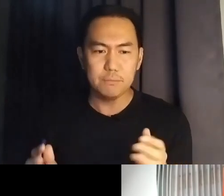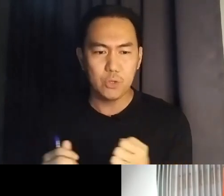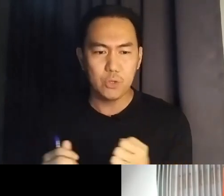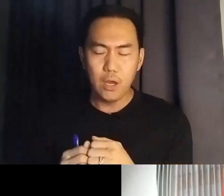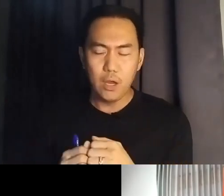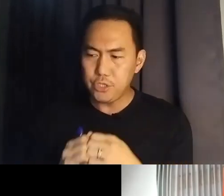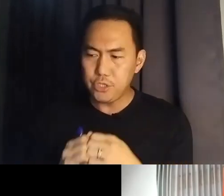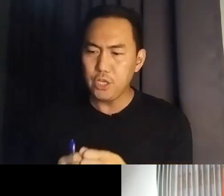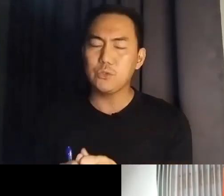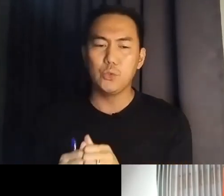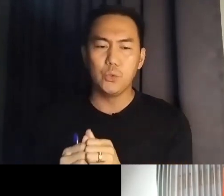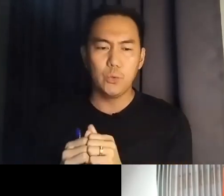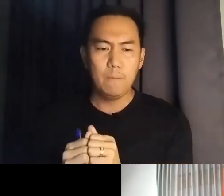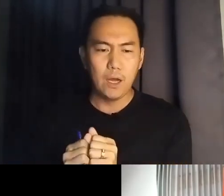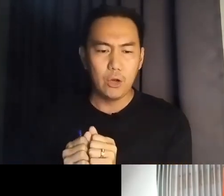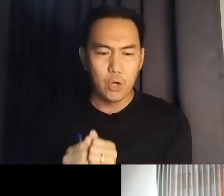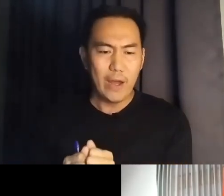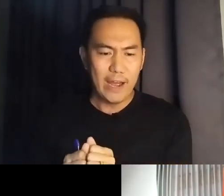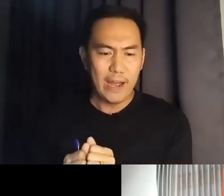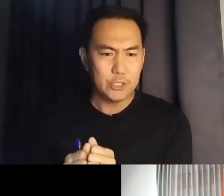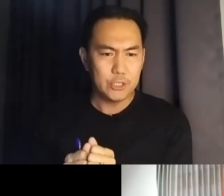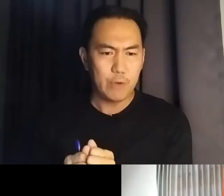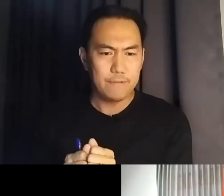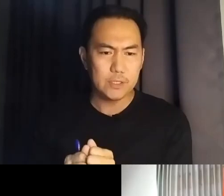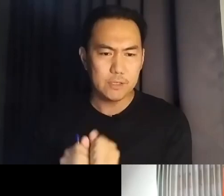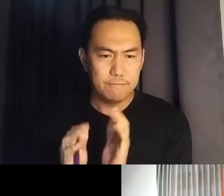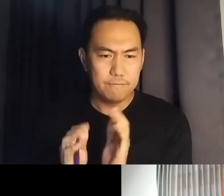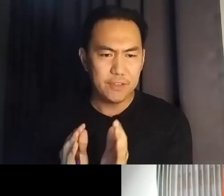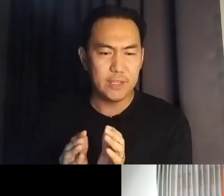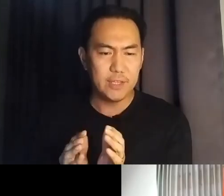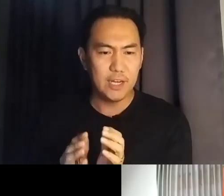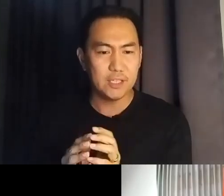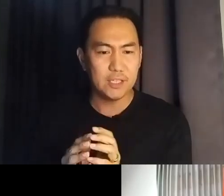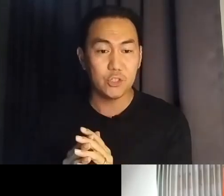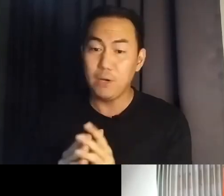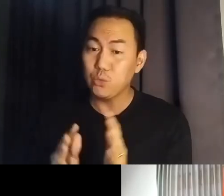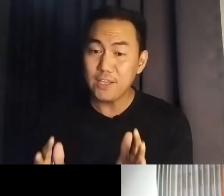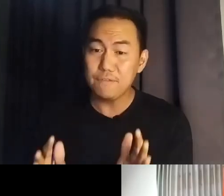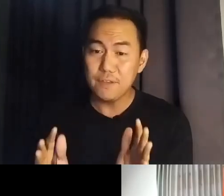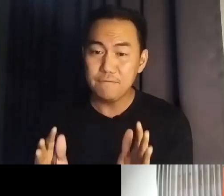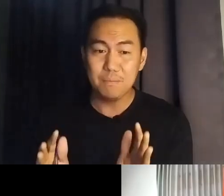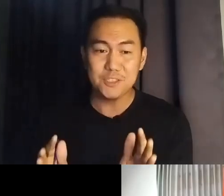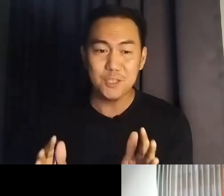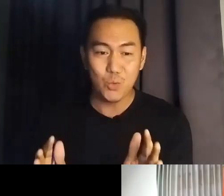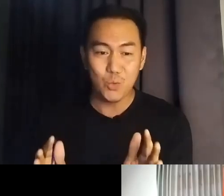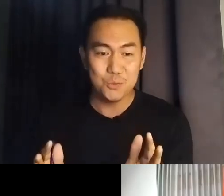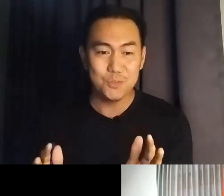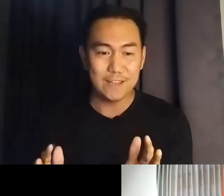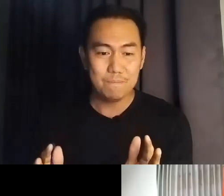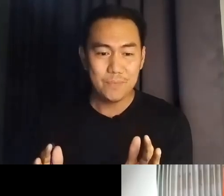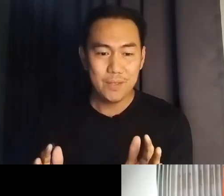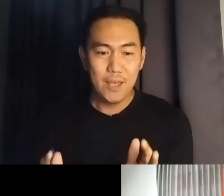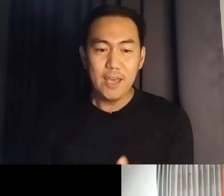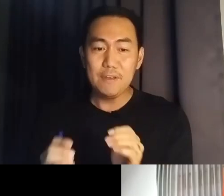victims continuing to go after their traffickers via the criminal justice sector. But what if the victim does not want to do